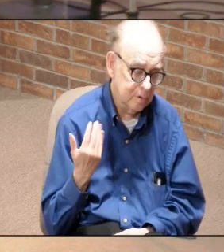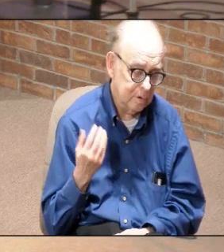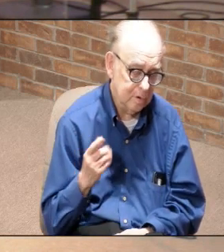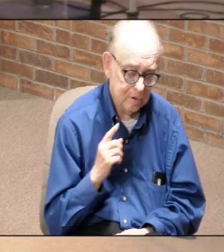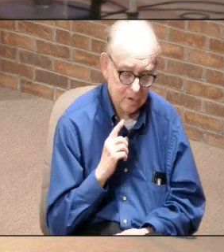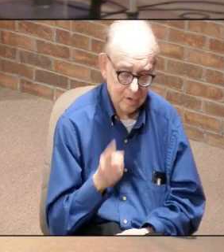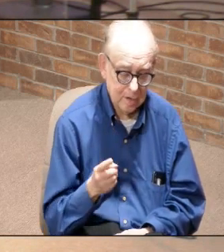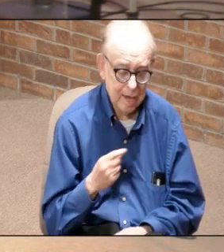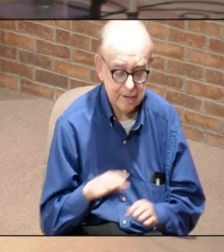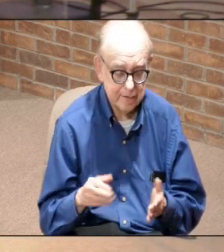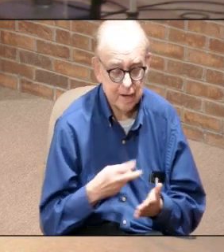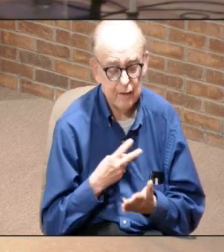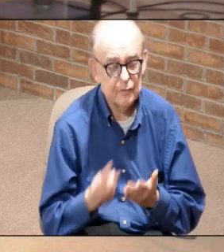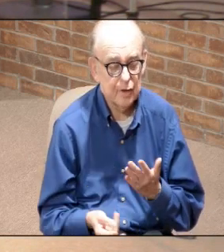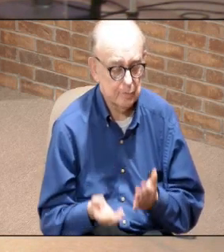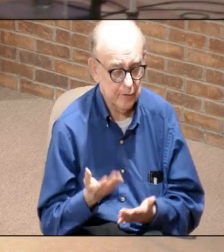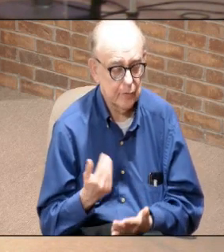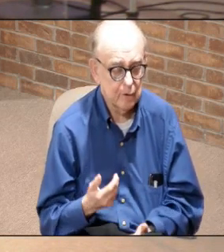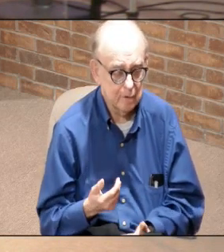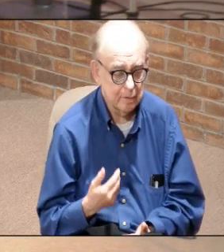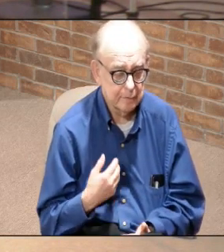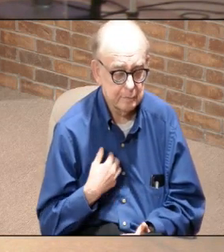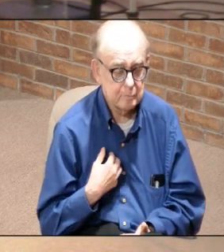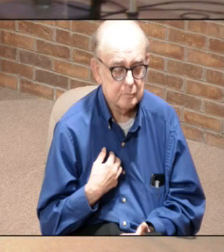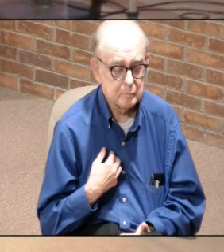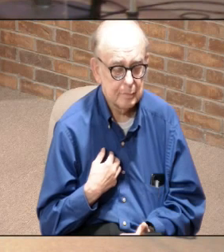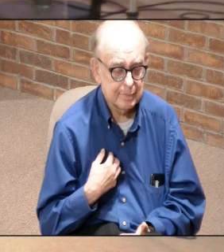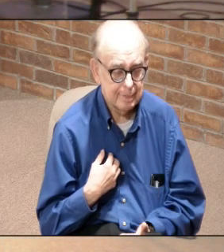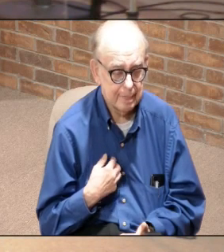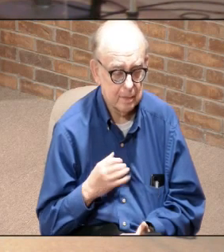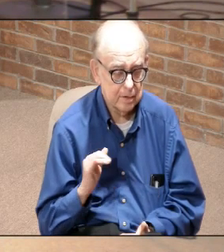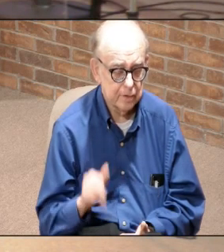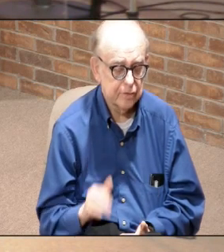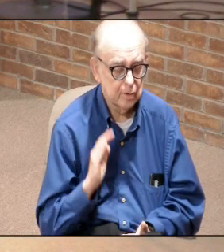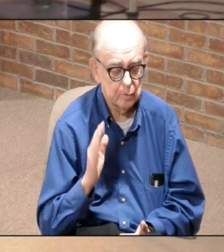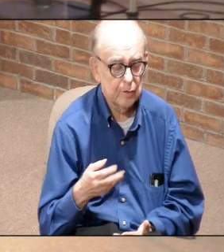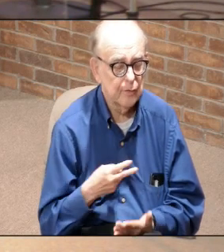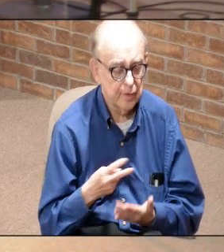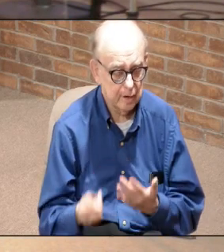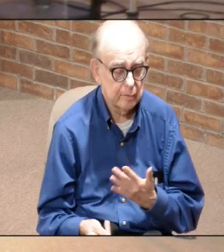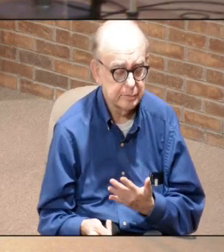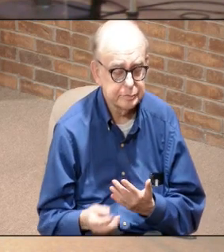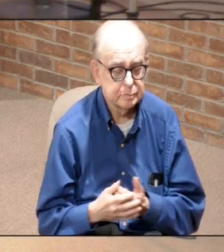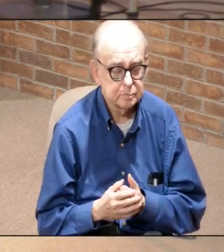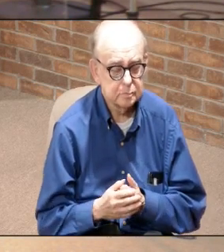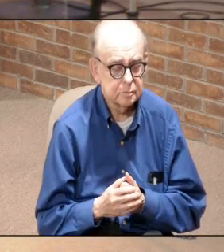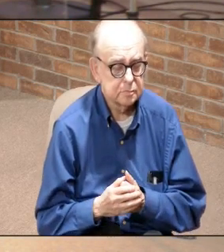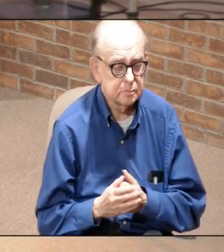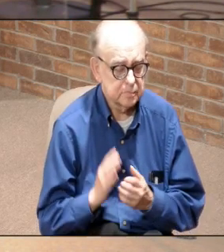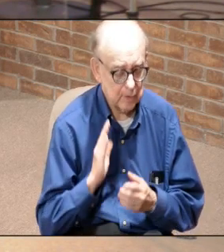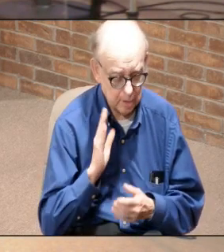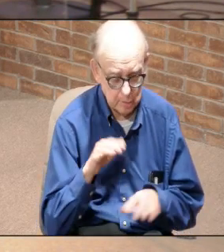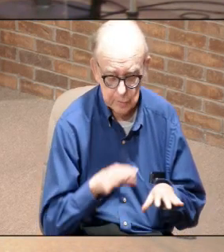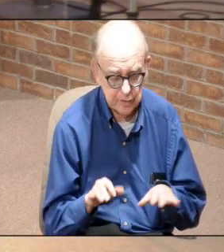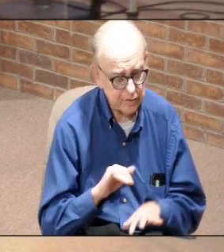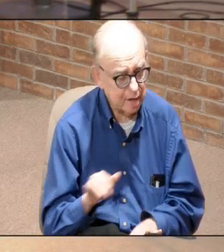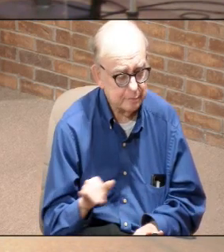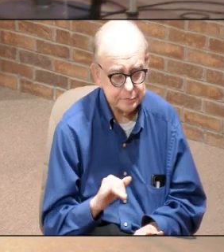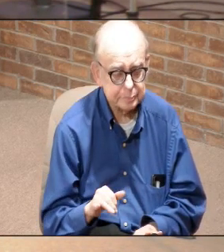matter of fact, I did, have, and still will. And so will you.